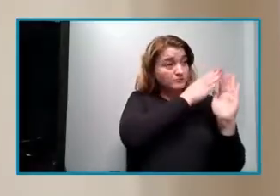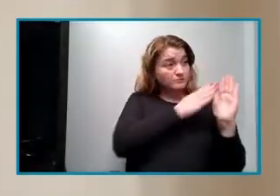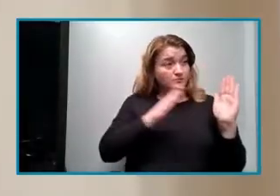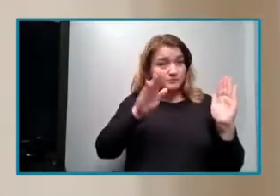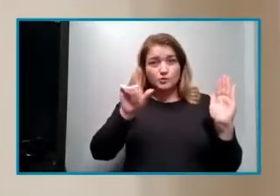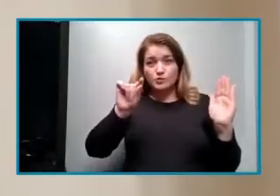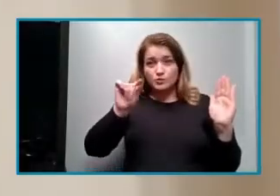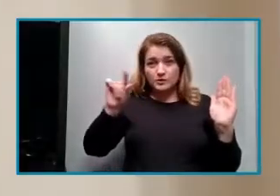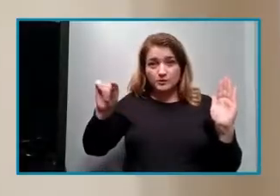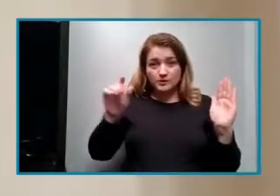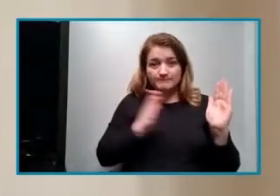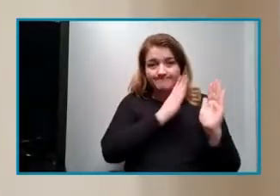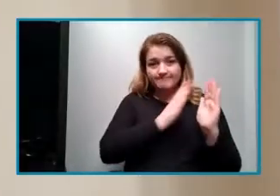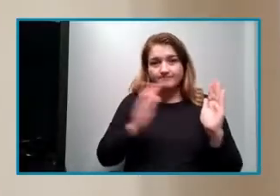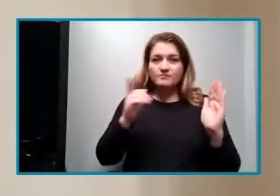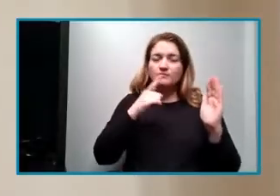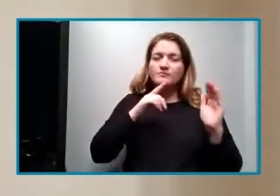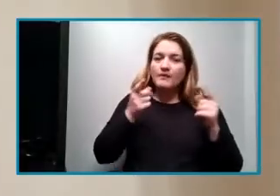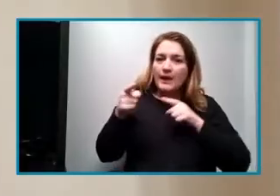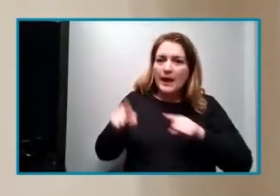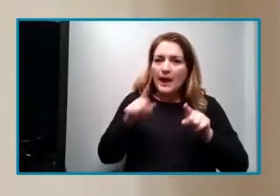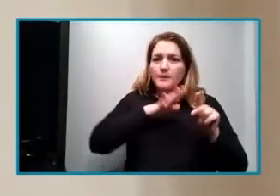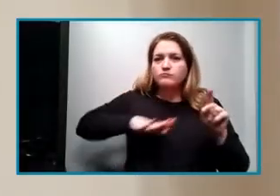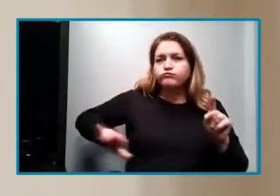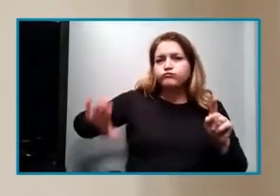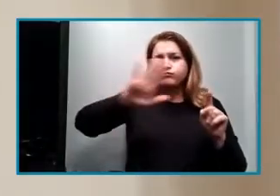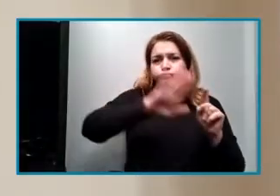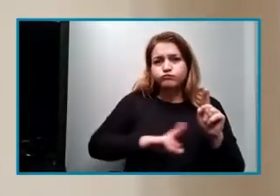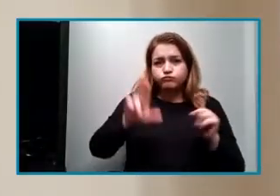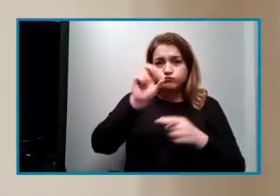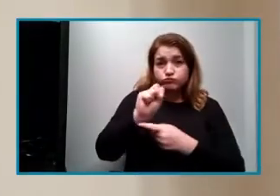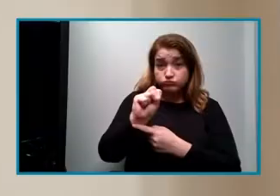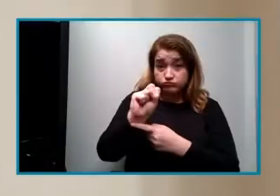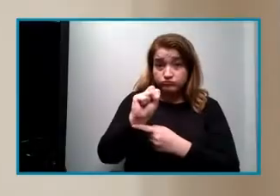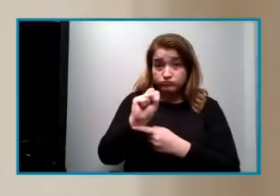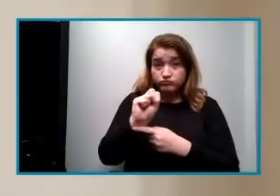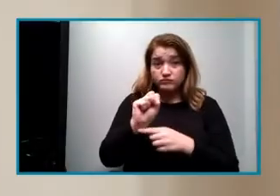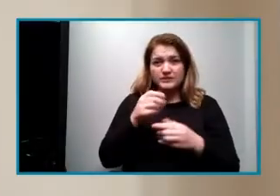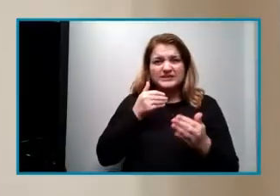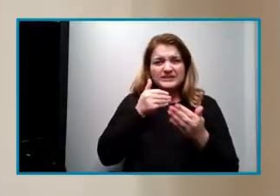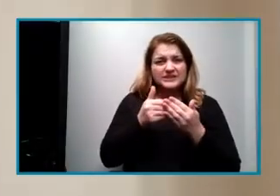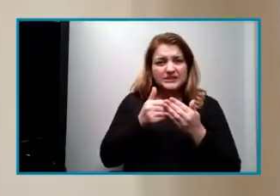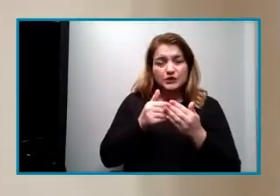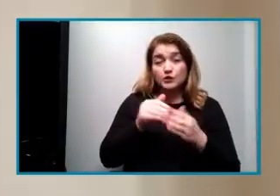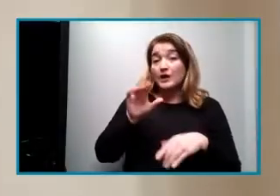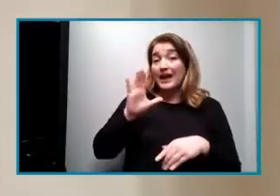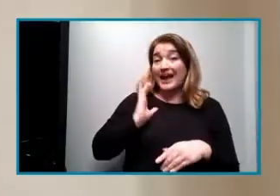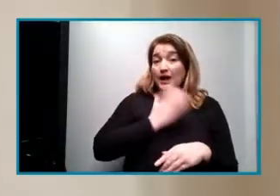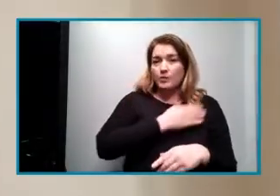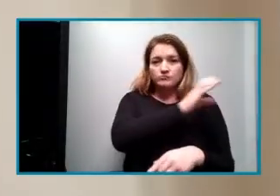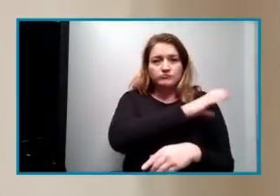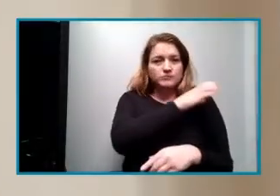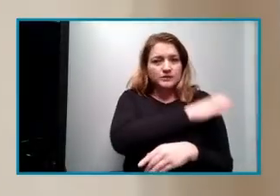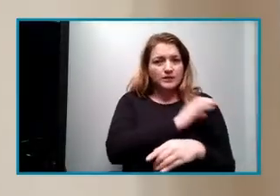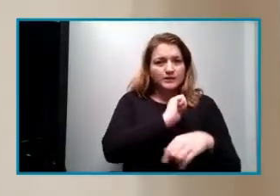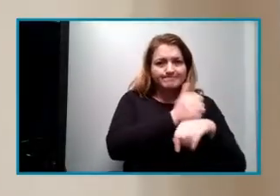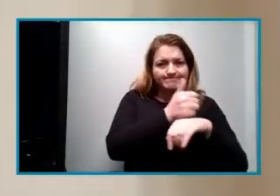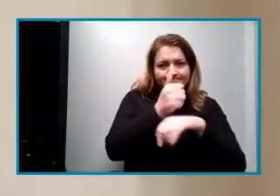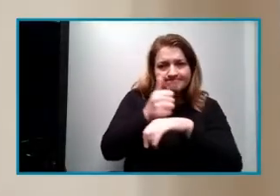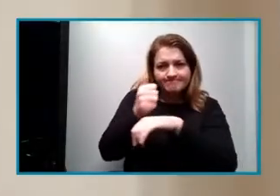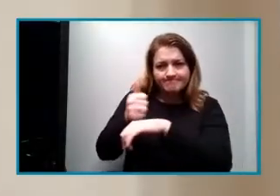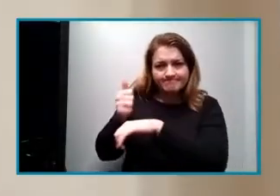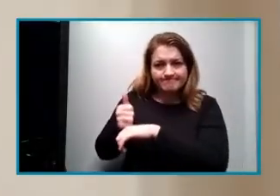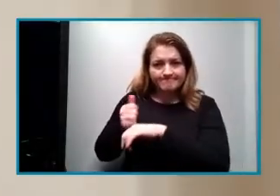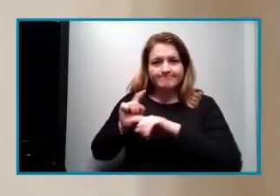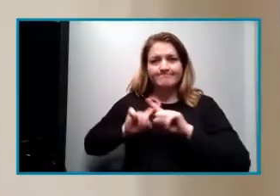occurred across the country in locations near existing Creative Forces clinical sites. These projects were varied and diverse and